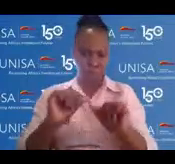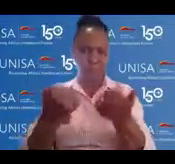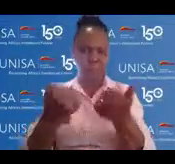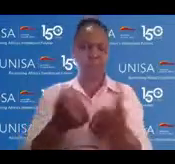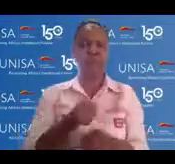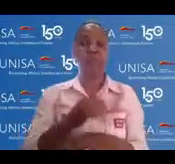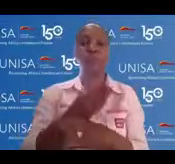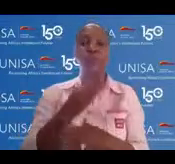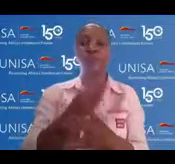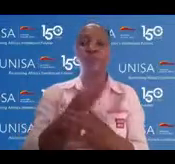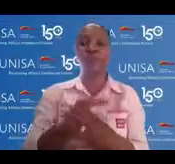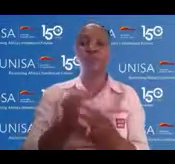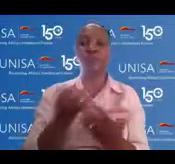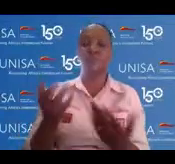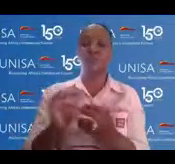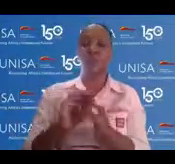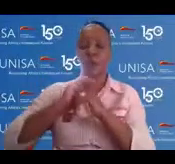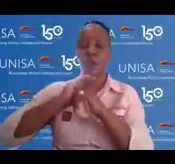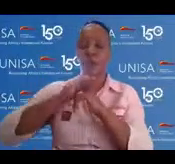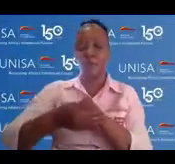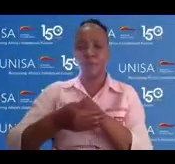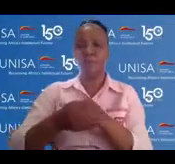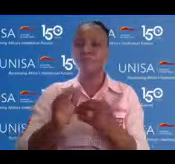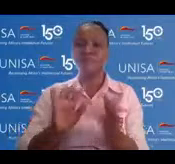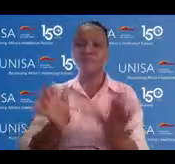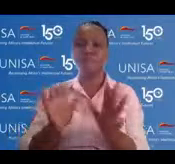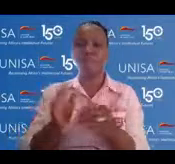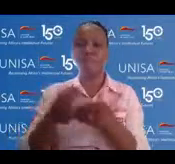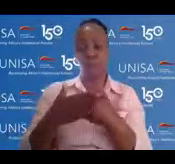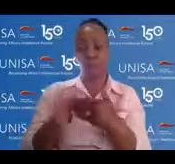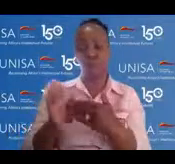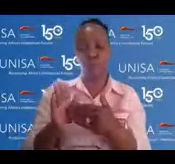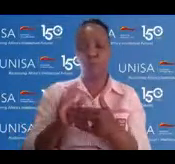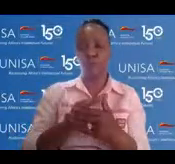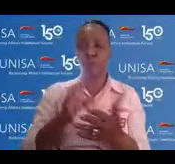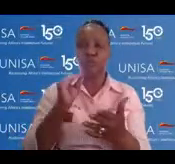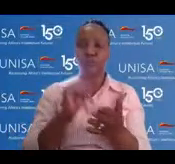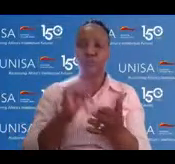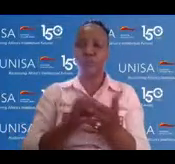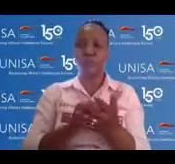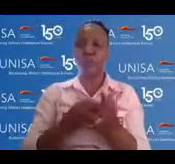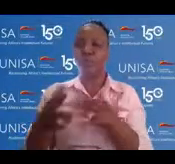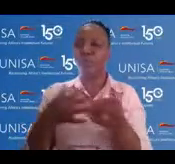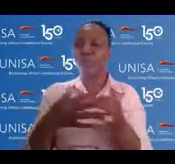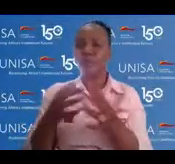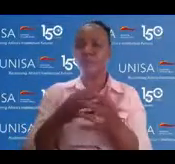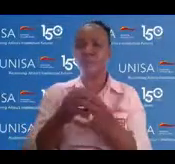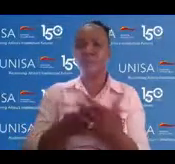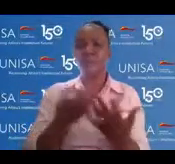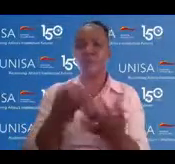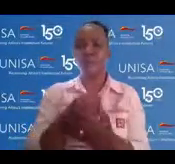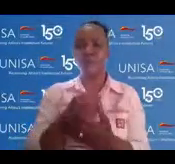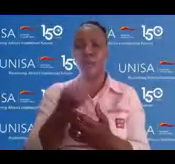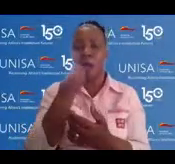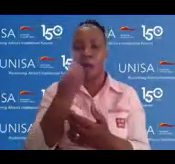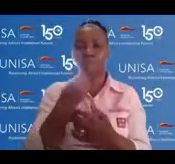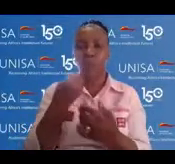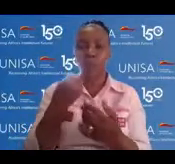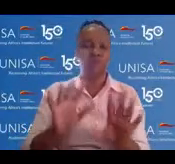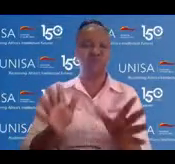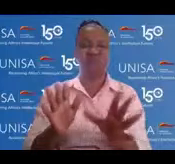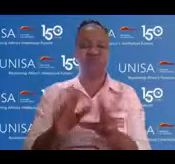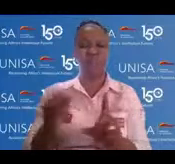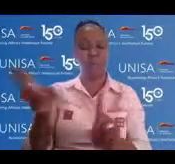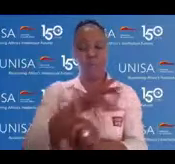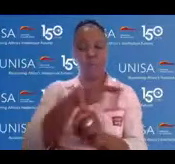it at all. Hey, so if it's open, don't put any sticky tape or chewing gum or anything on it, because that's a violation then, guys. So